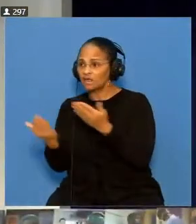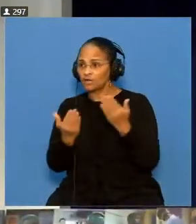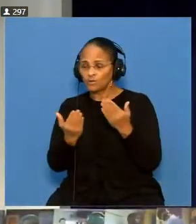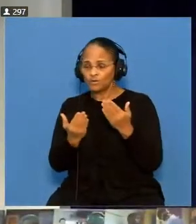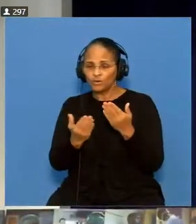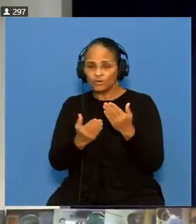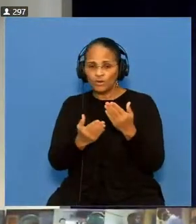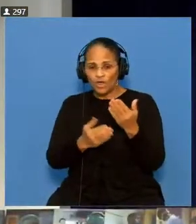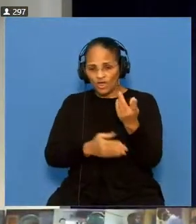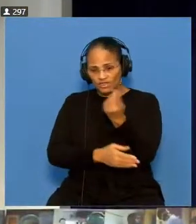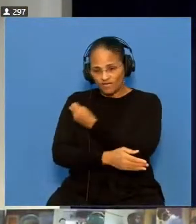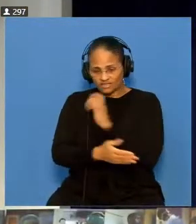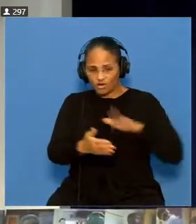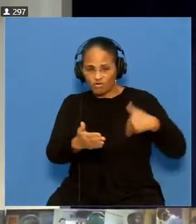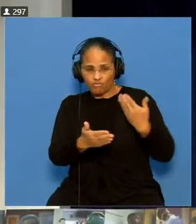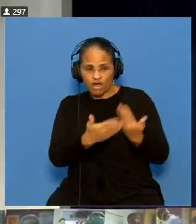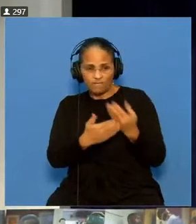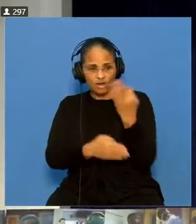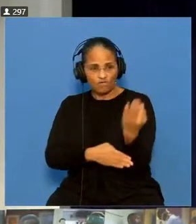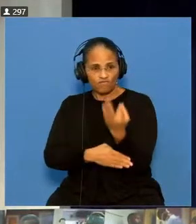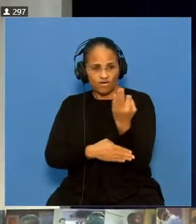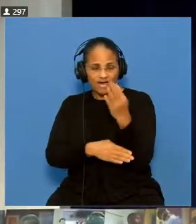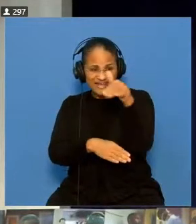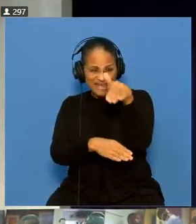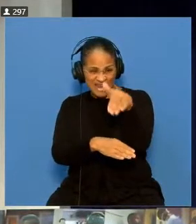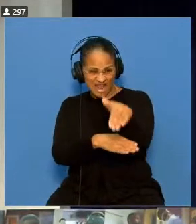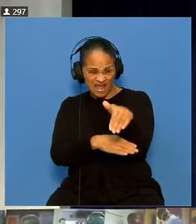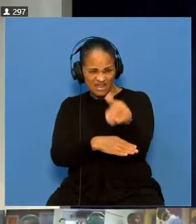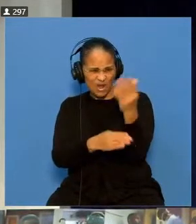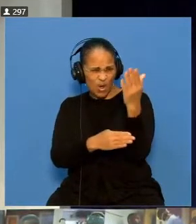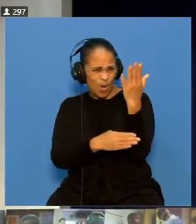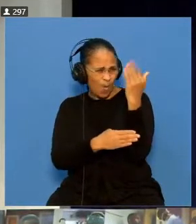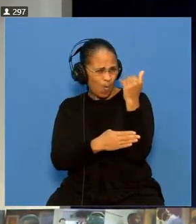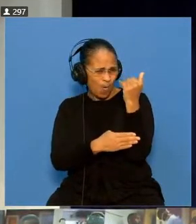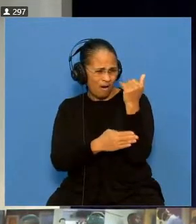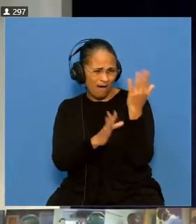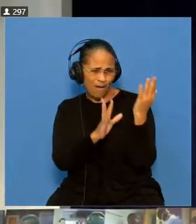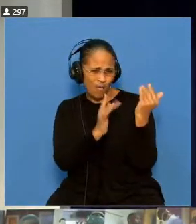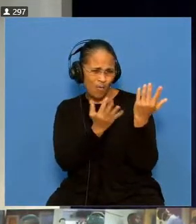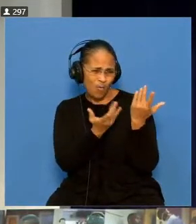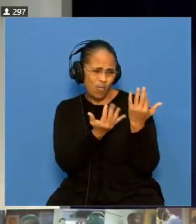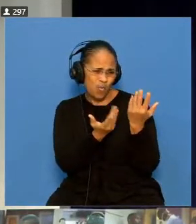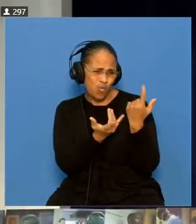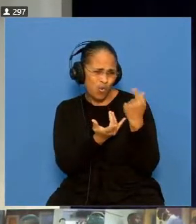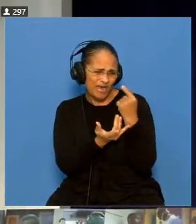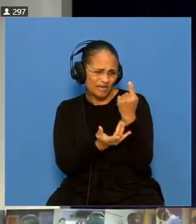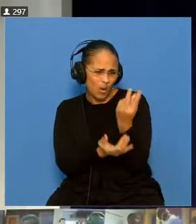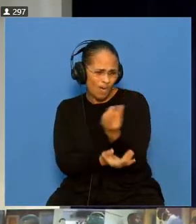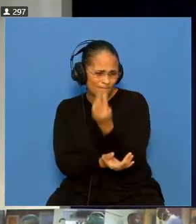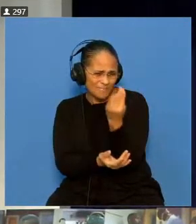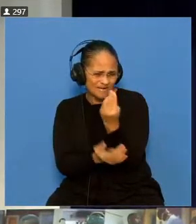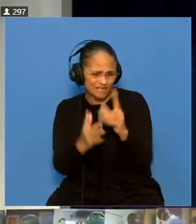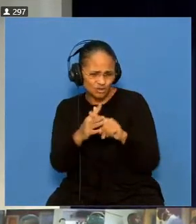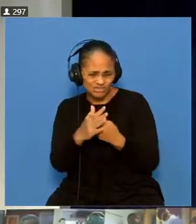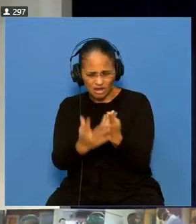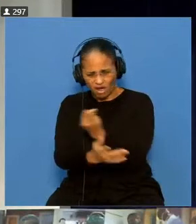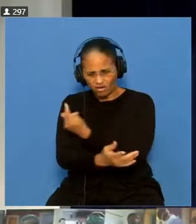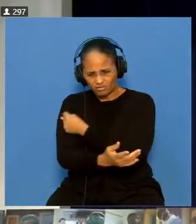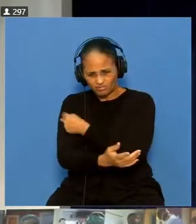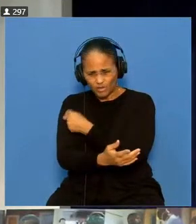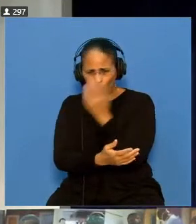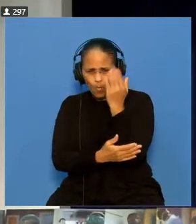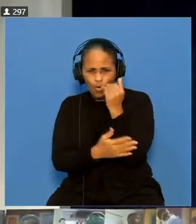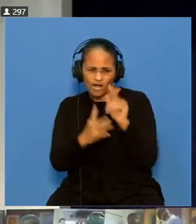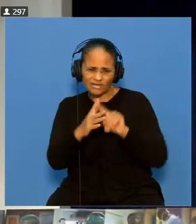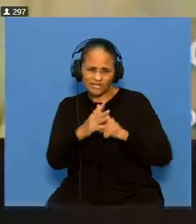The vaccine is arriving on Friday night. Why wait until Monday to start distributing the vaccine? Why not start